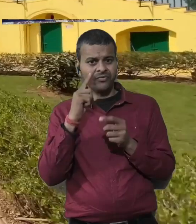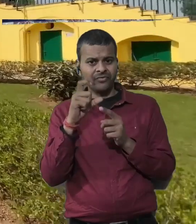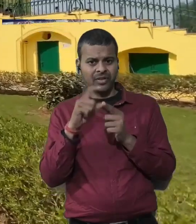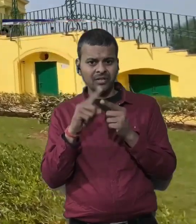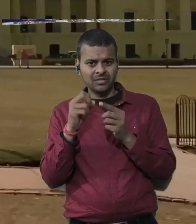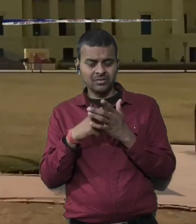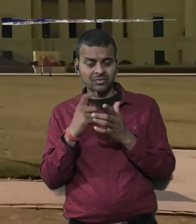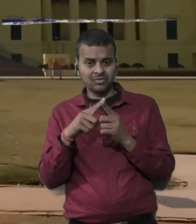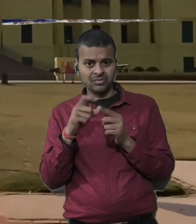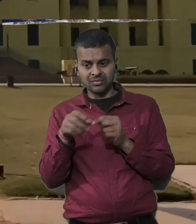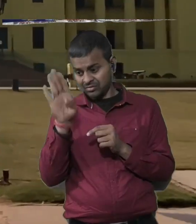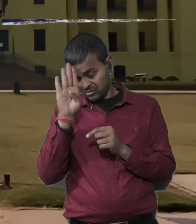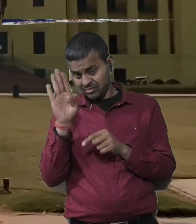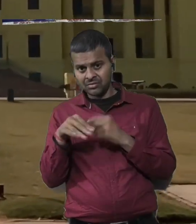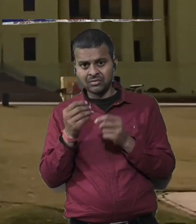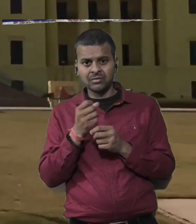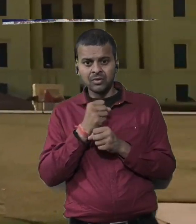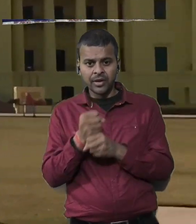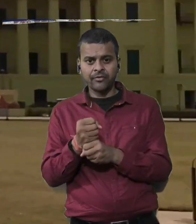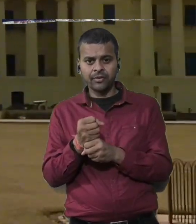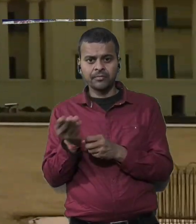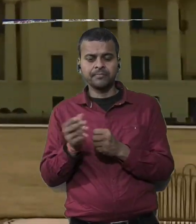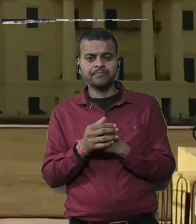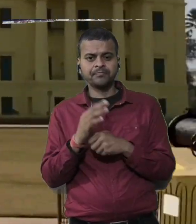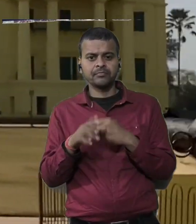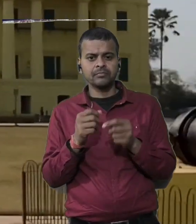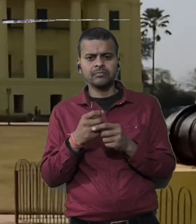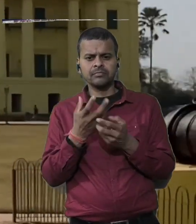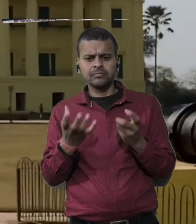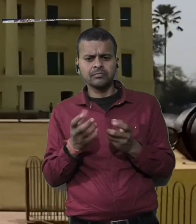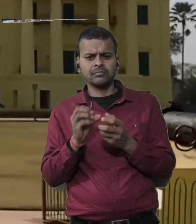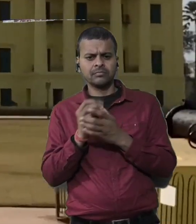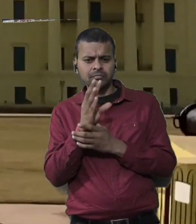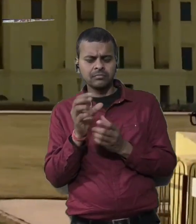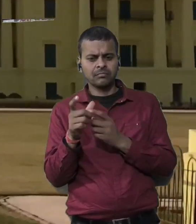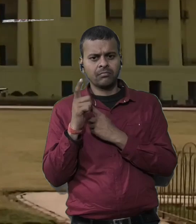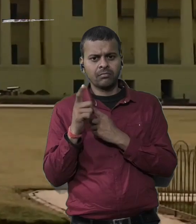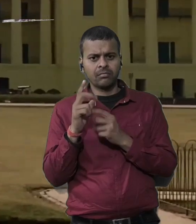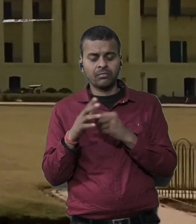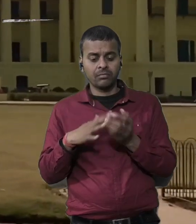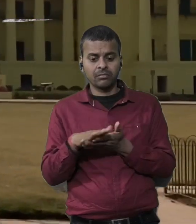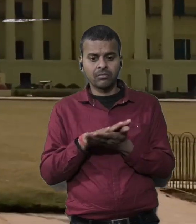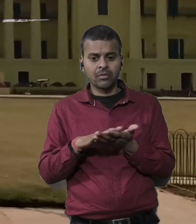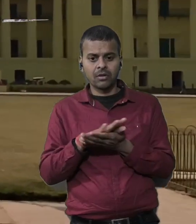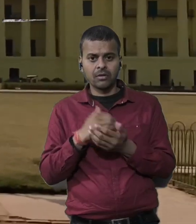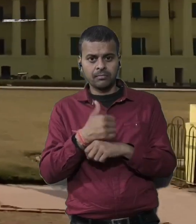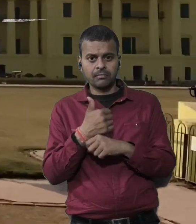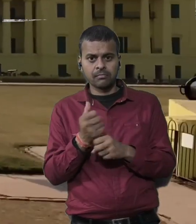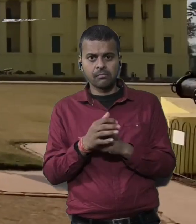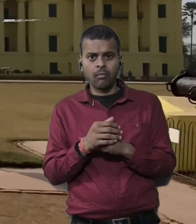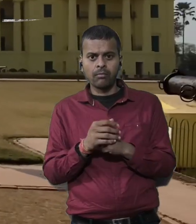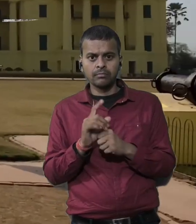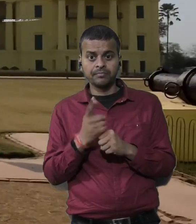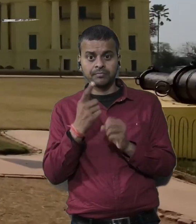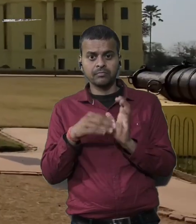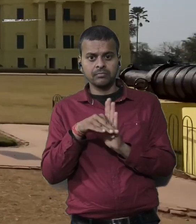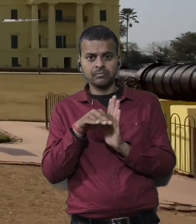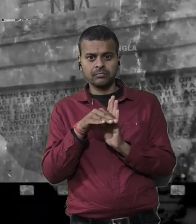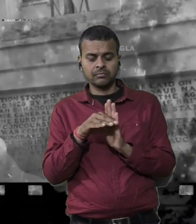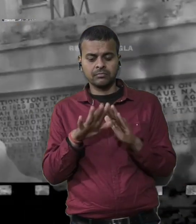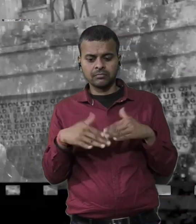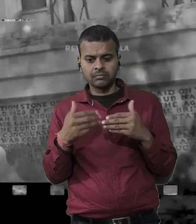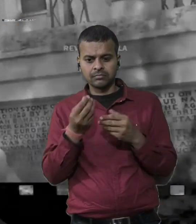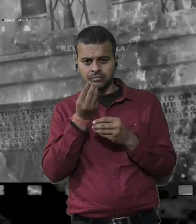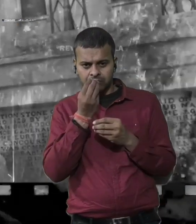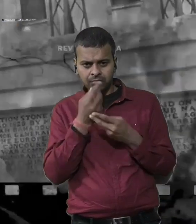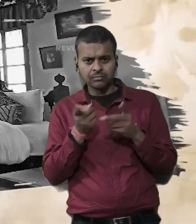to Nawab. The Toshakhana, the armory, the record room, and various offices are located on the ground